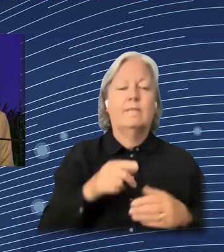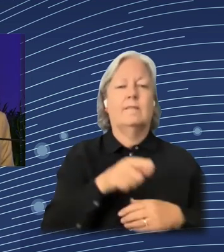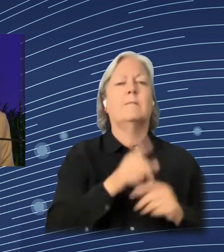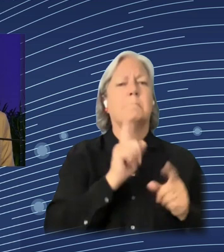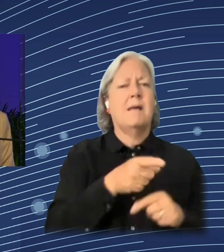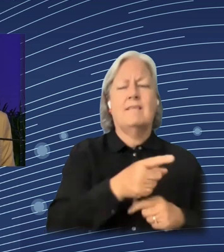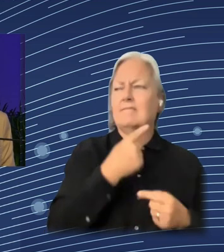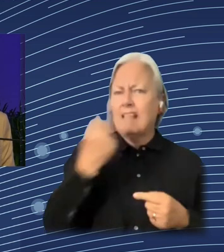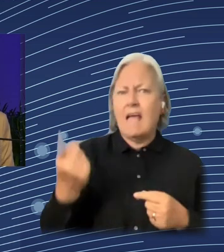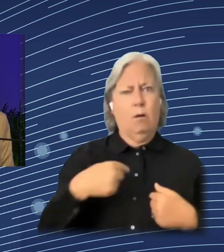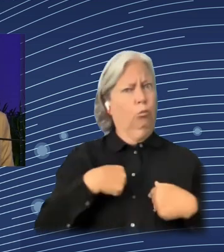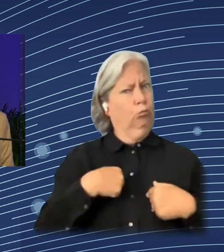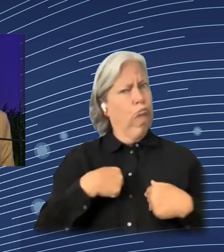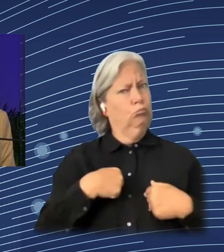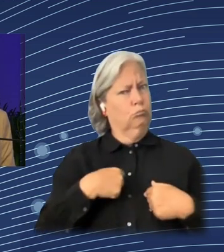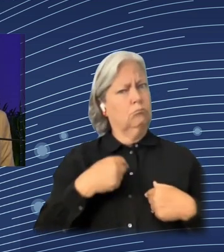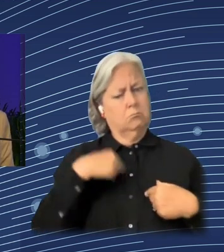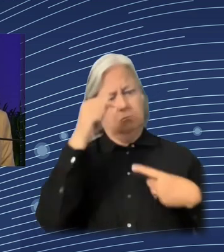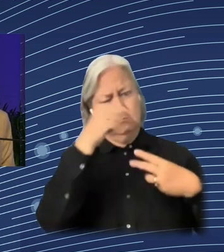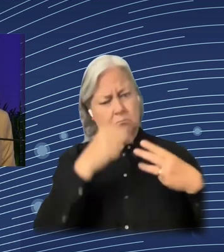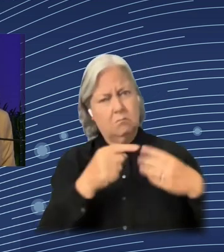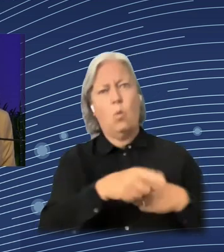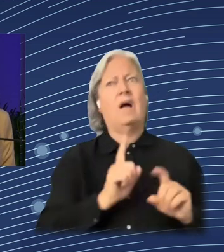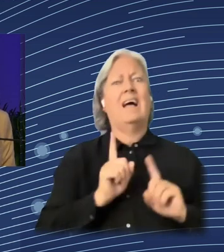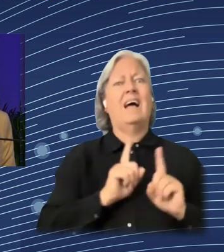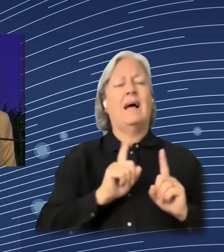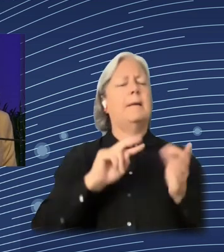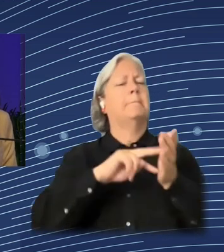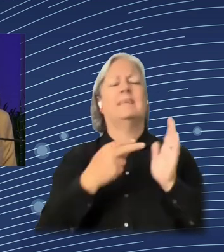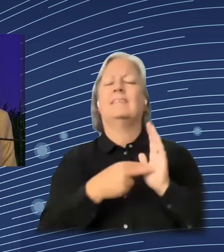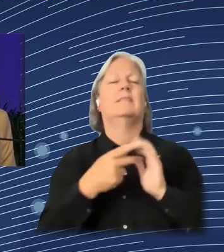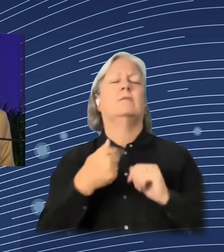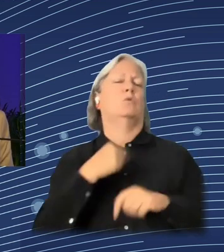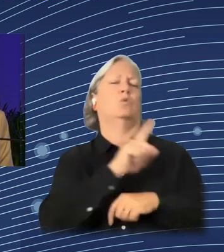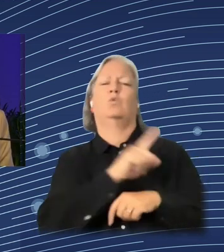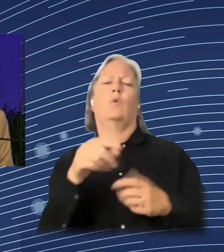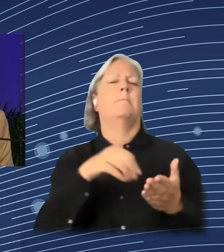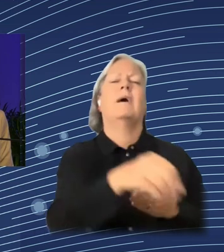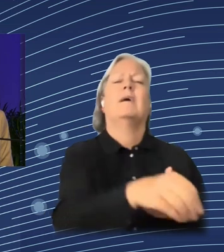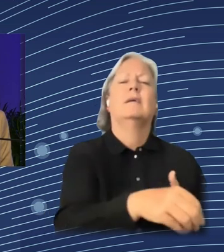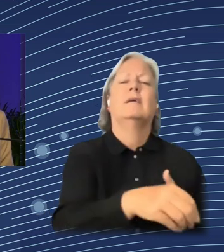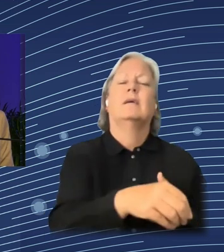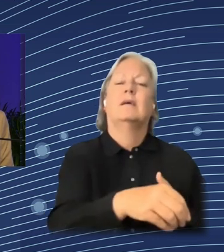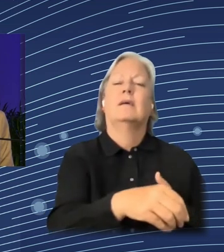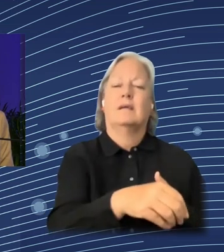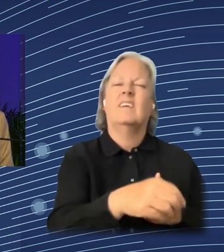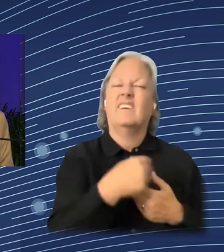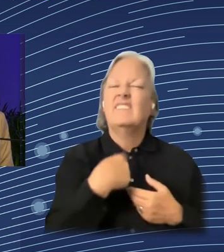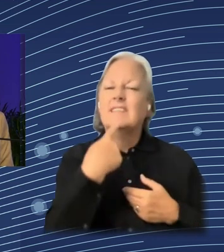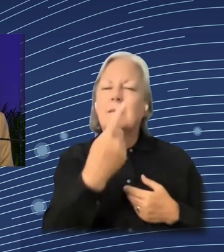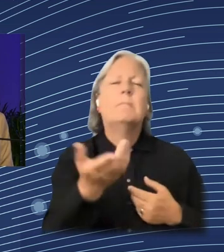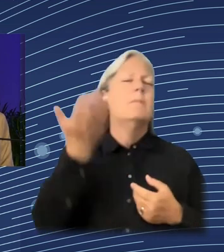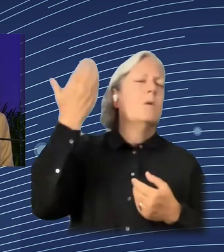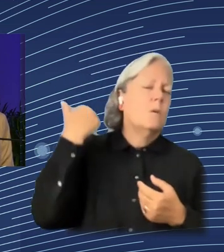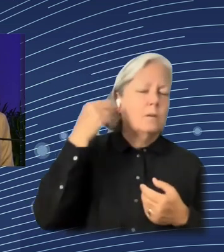undue benefits are not paid. This means that, as I was saying before, that there is no